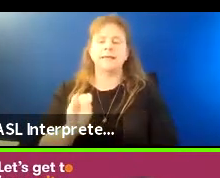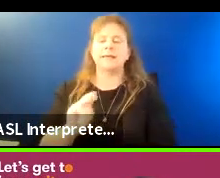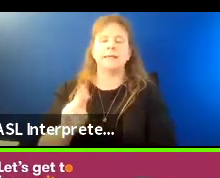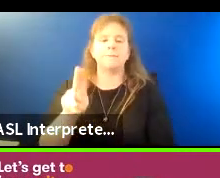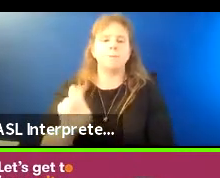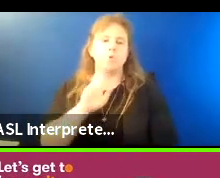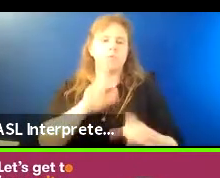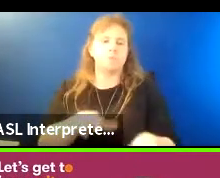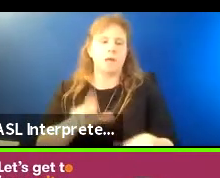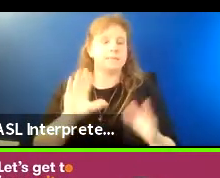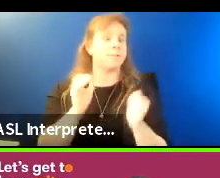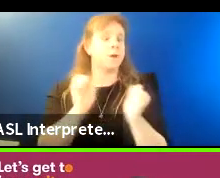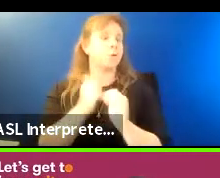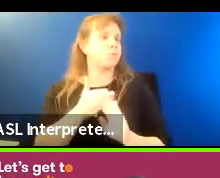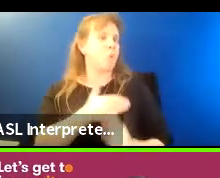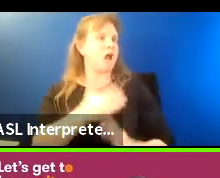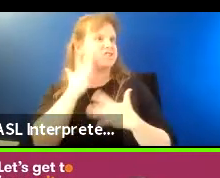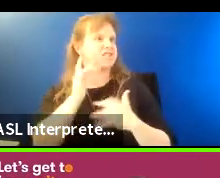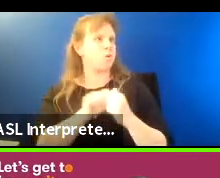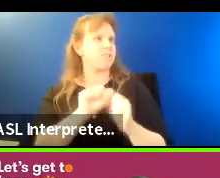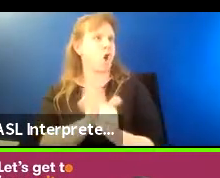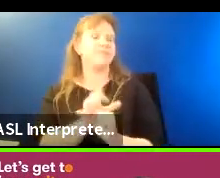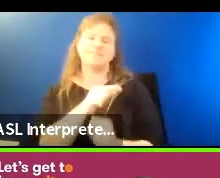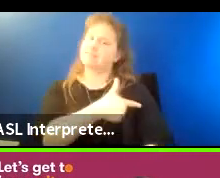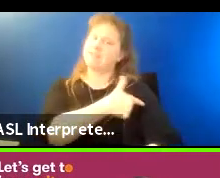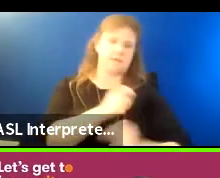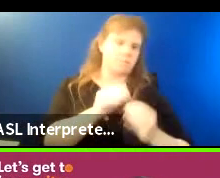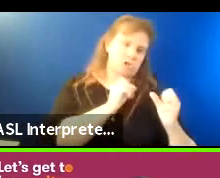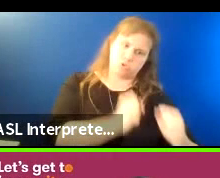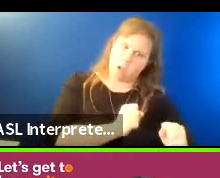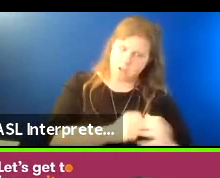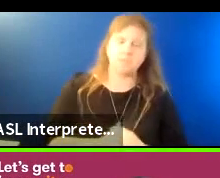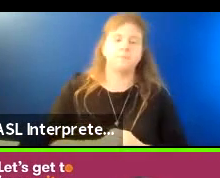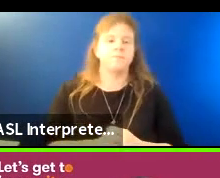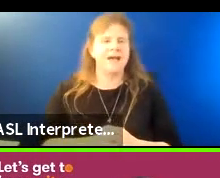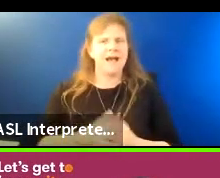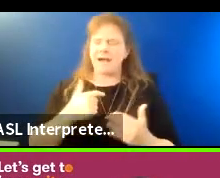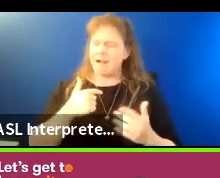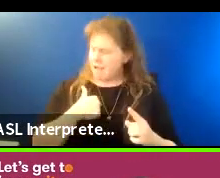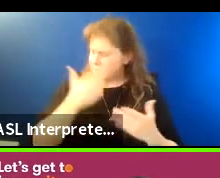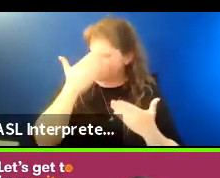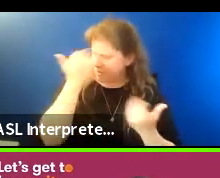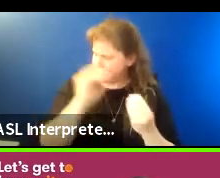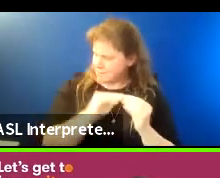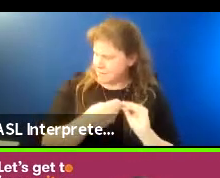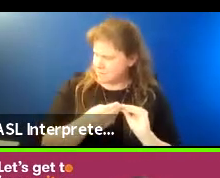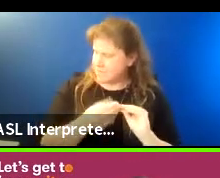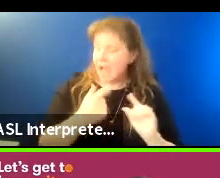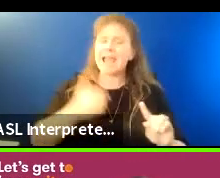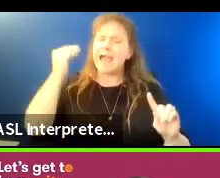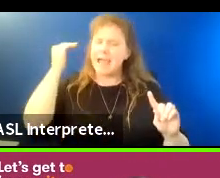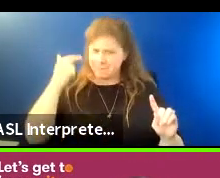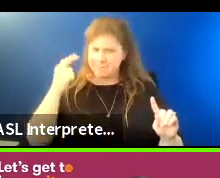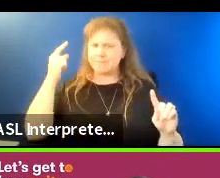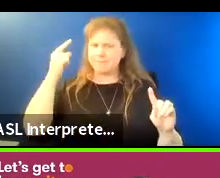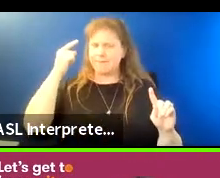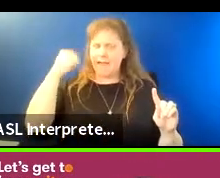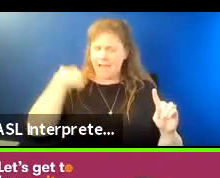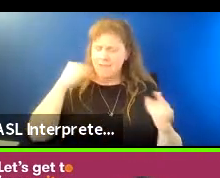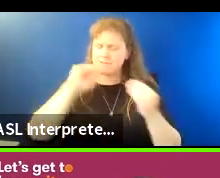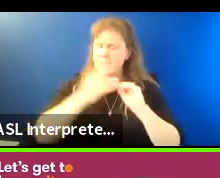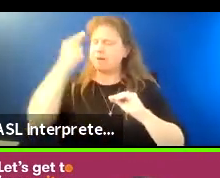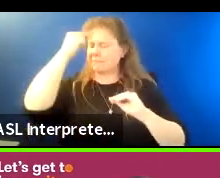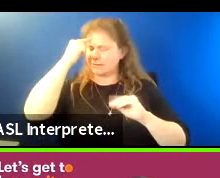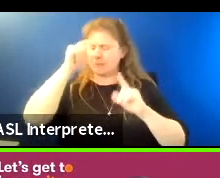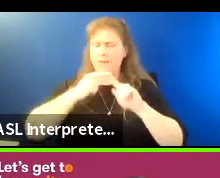infection. I forget the actual numbers on this as well. I have one in my head, but because I'm not 100% sure, I don't want to say it if I'm not right. But we are